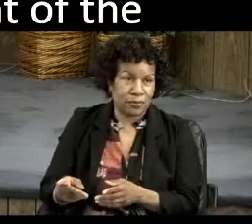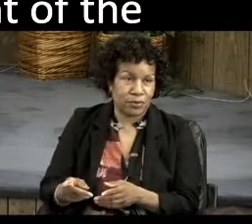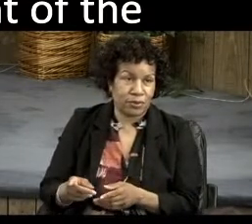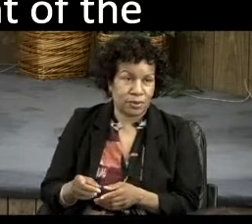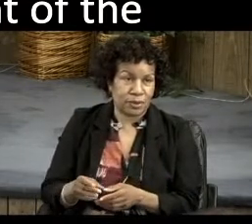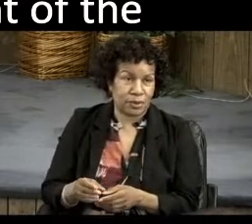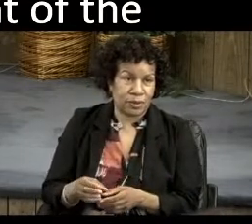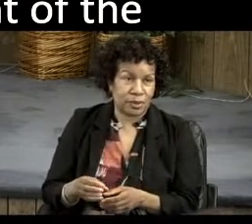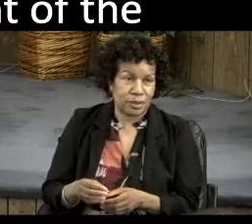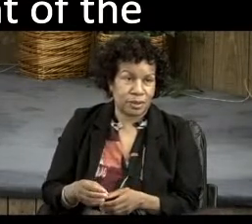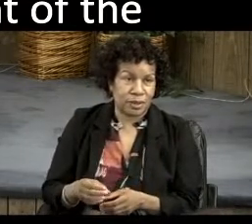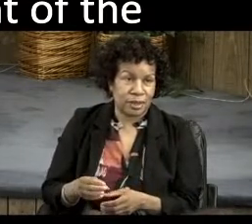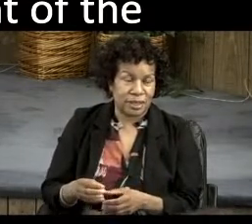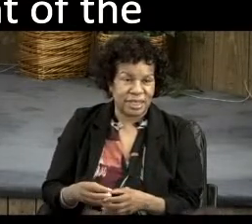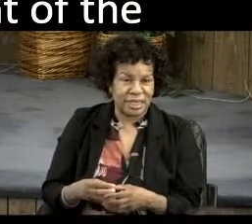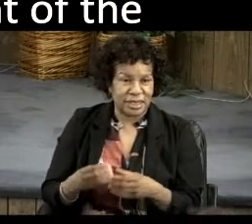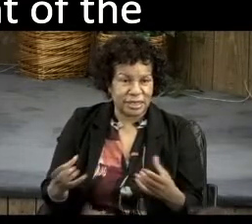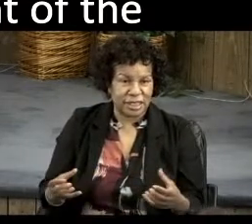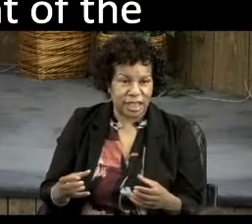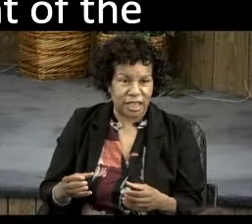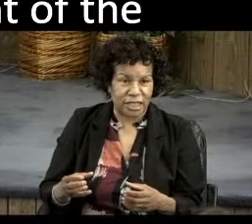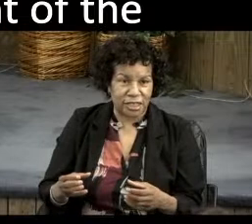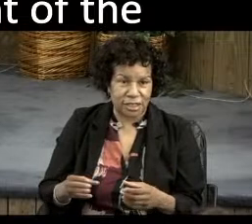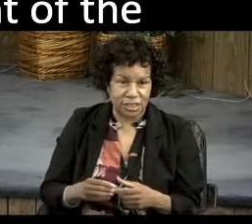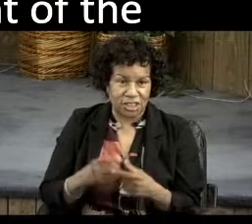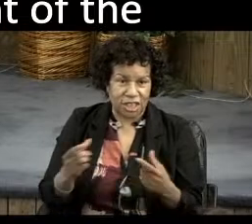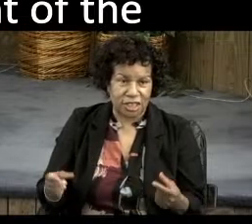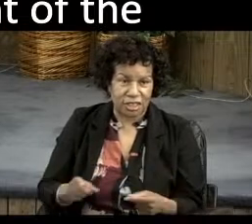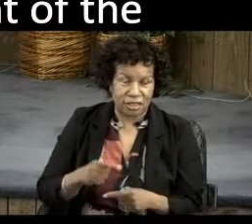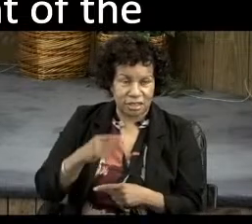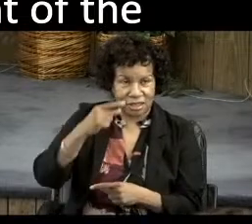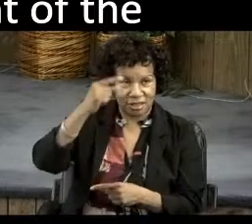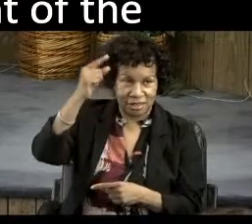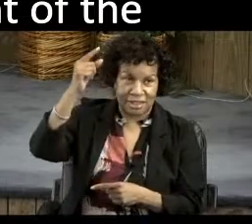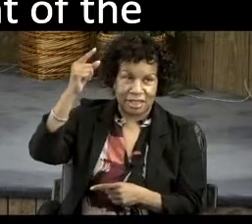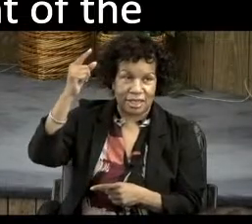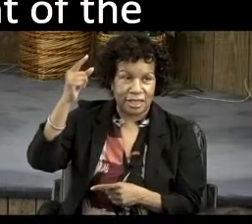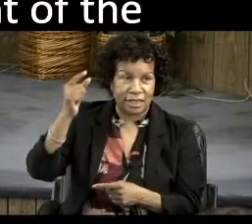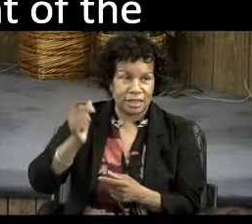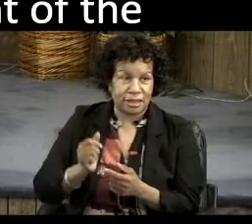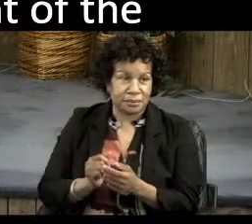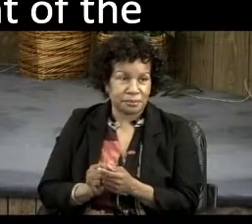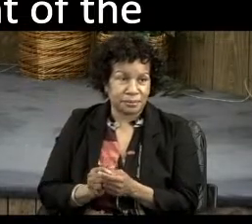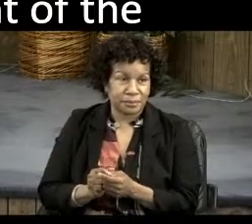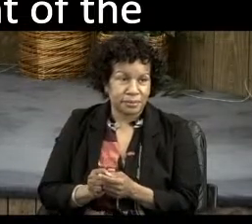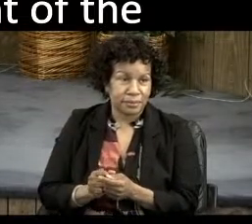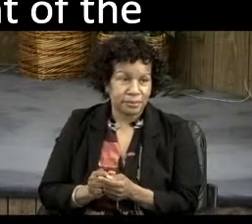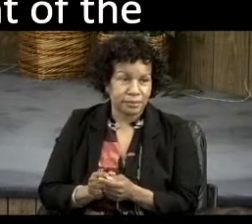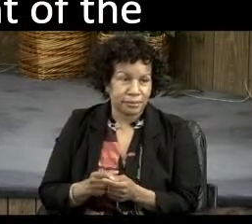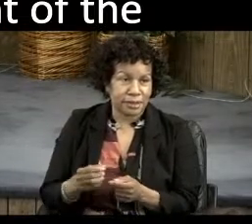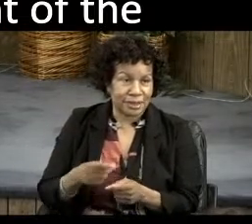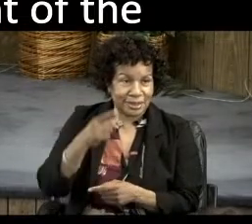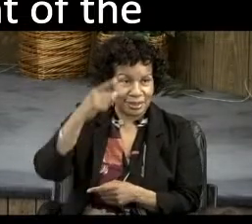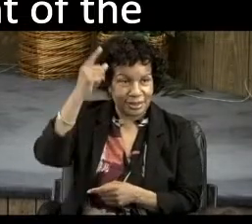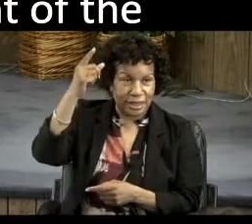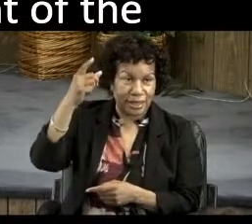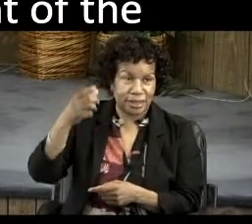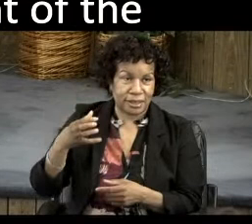of Gath, whose height was 6 cubits and a span. Basically, he was